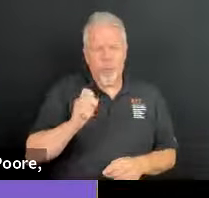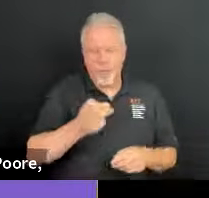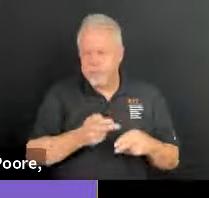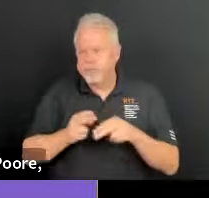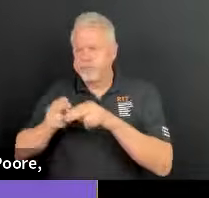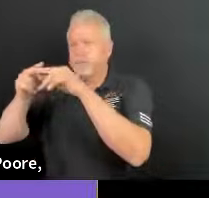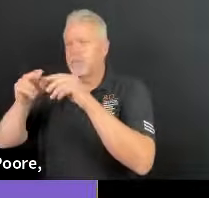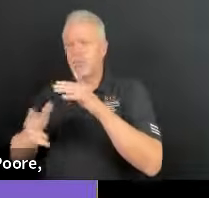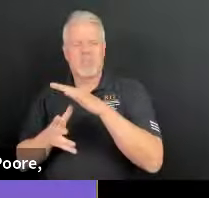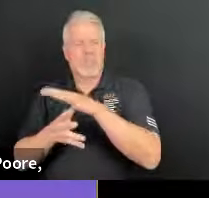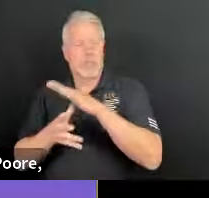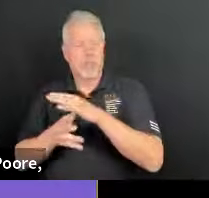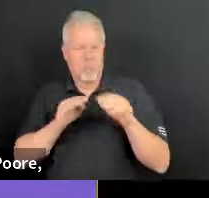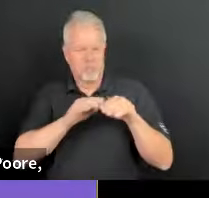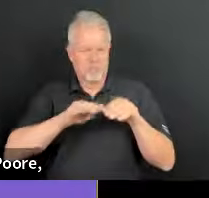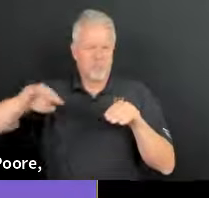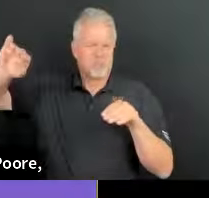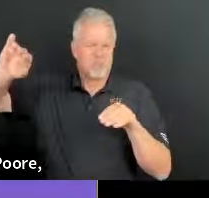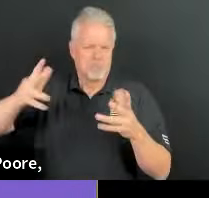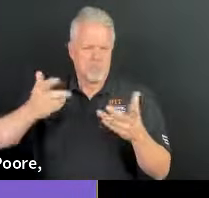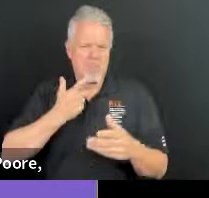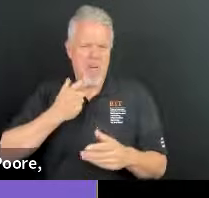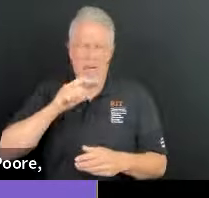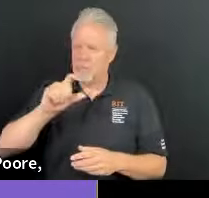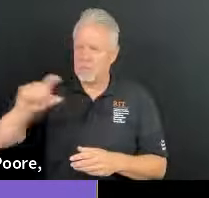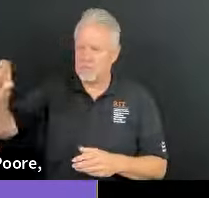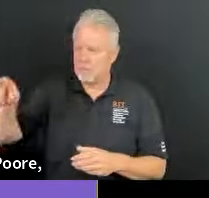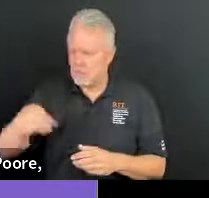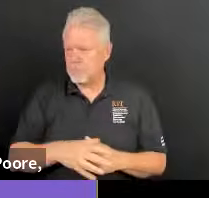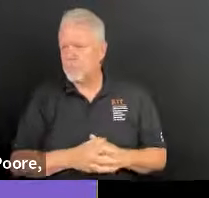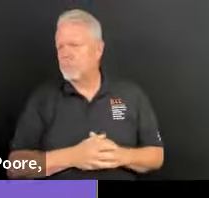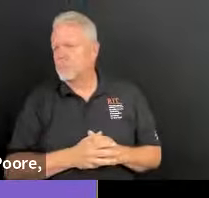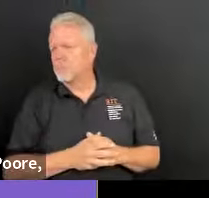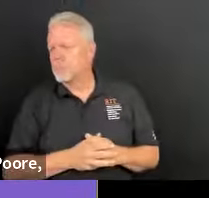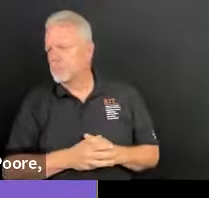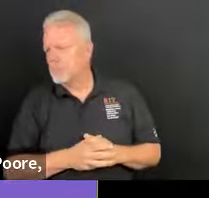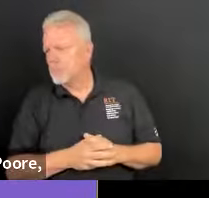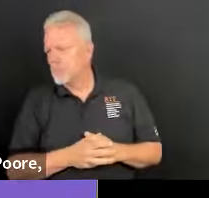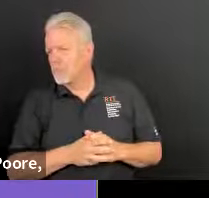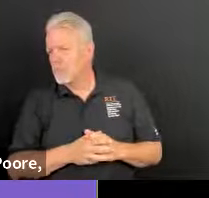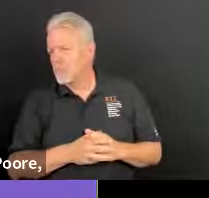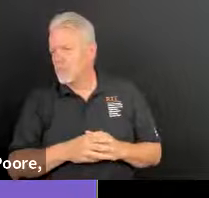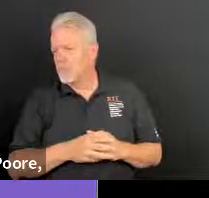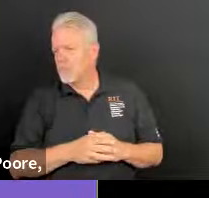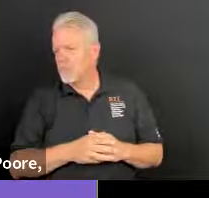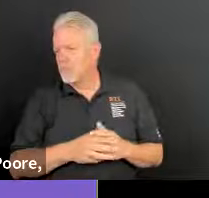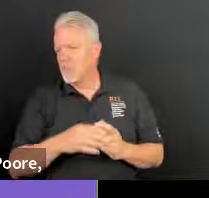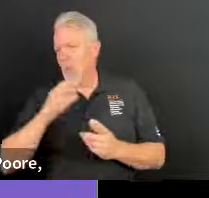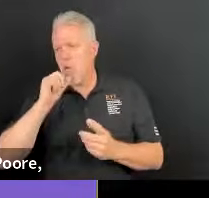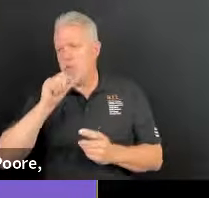And the most increase was in the 9th grade onto the seniors. So you can see there was an exponential increase